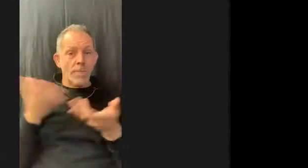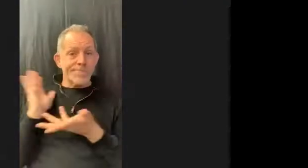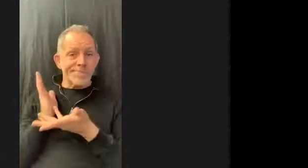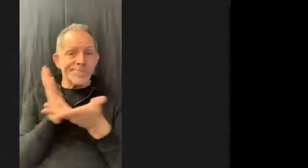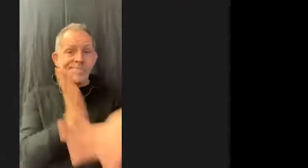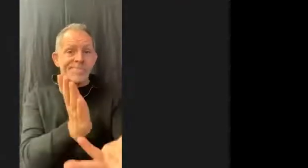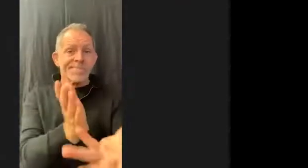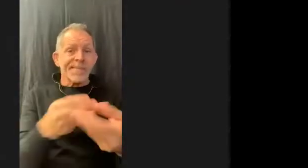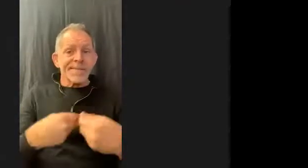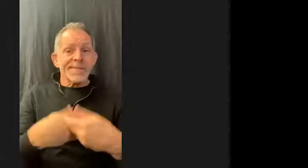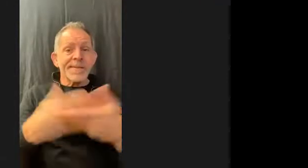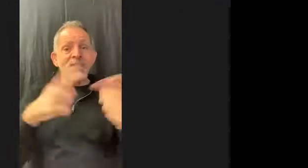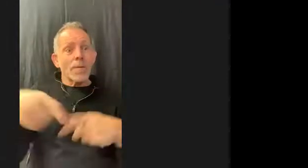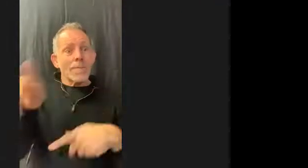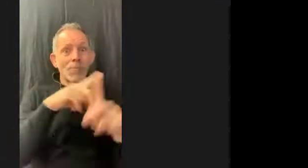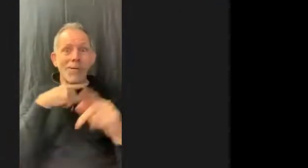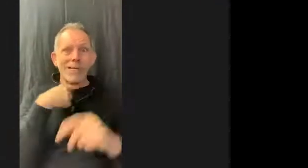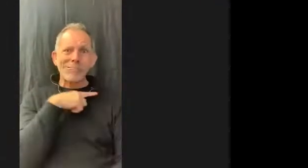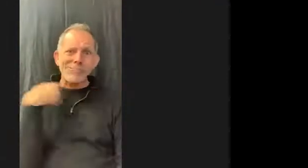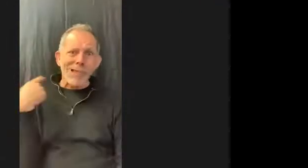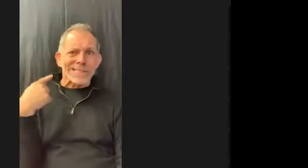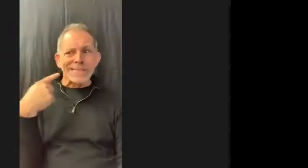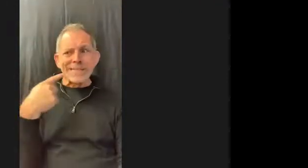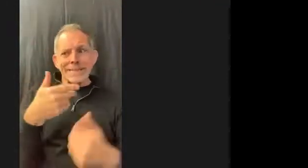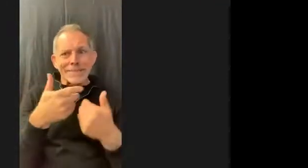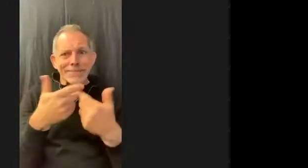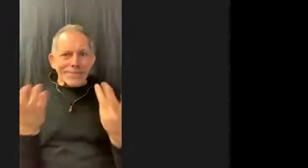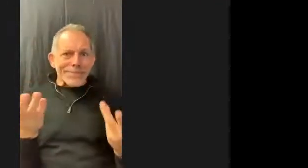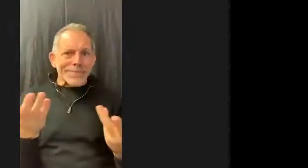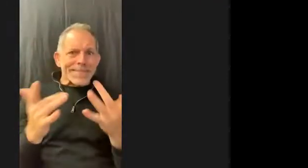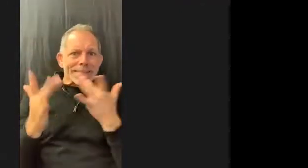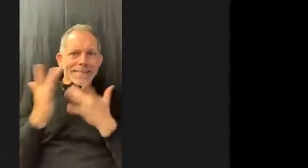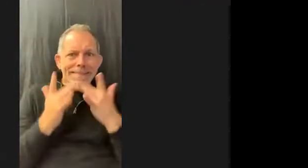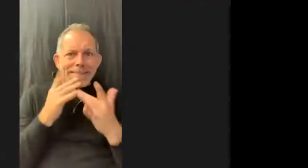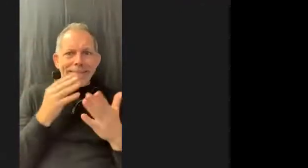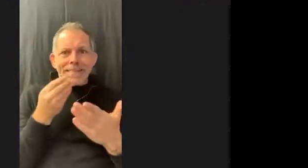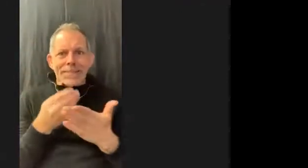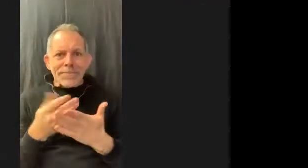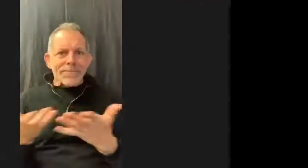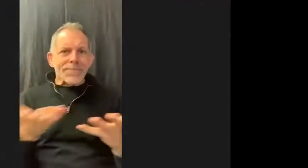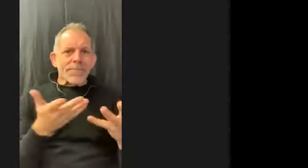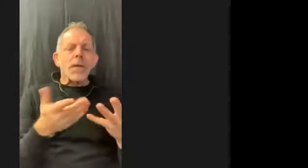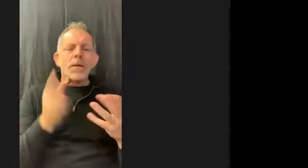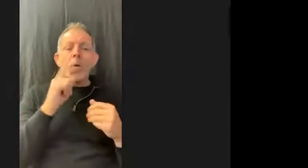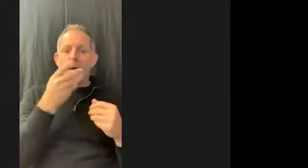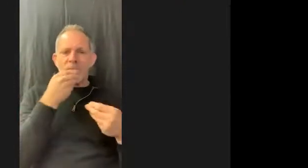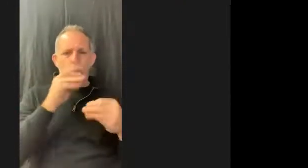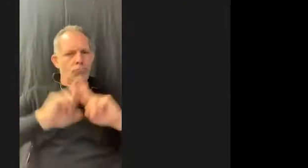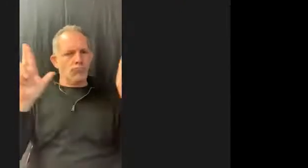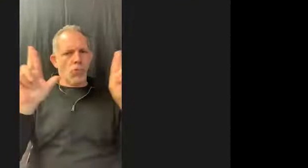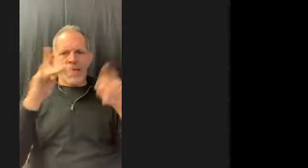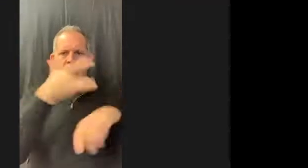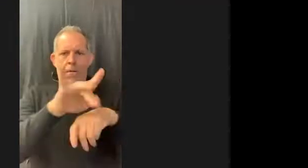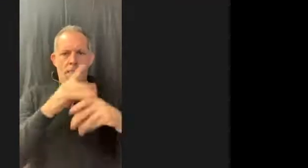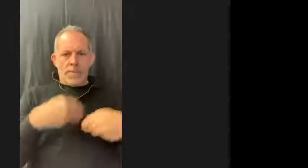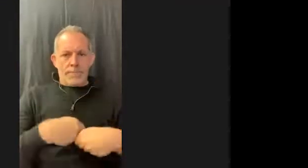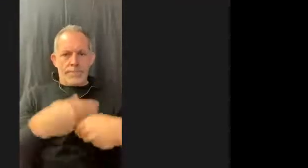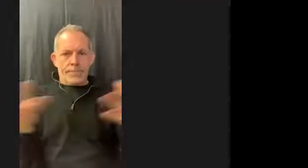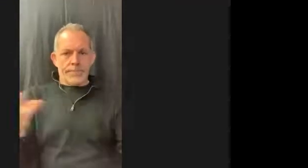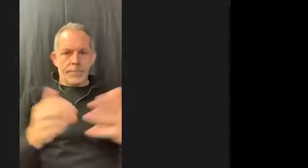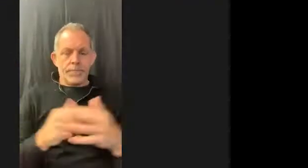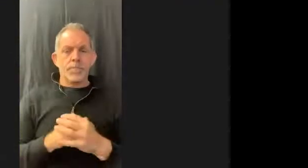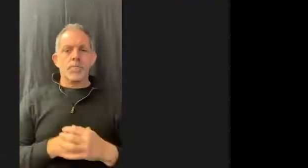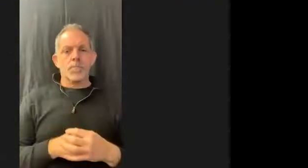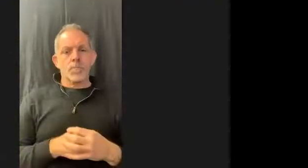last year, but it also leverages locally grown produce to the greatest extent possible, supporting the local agricultural